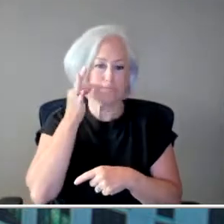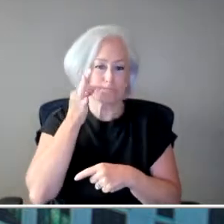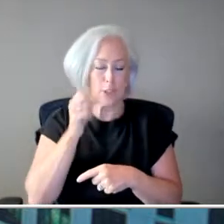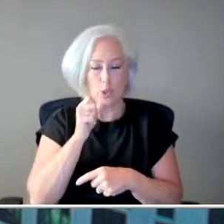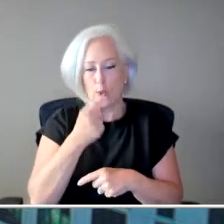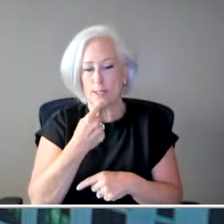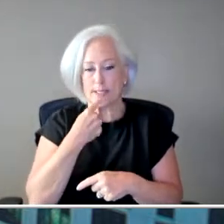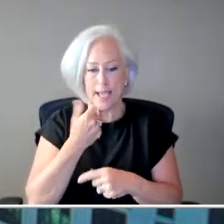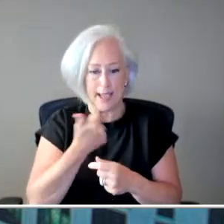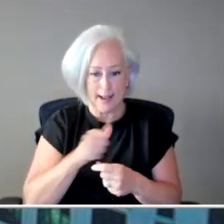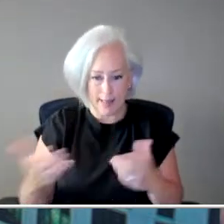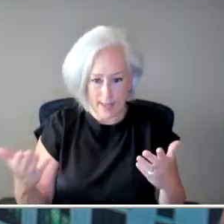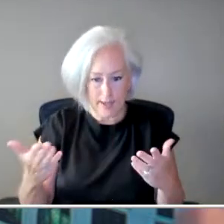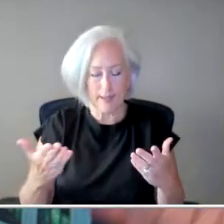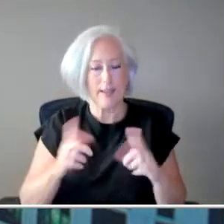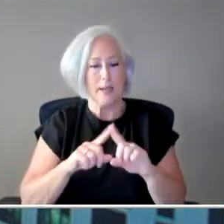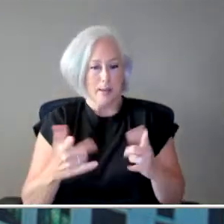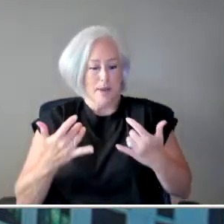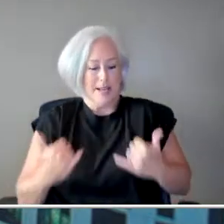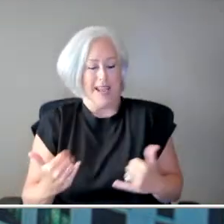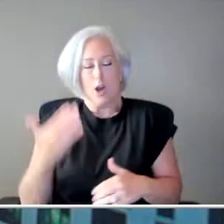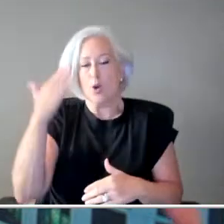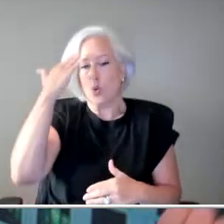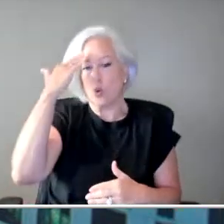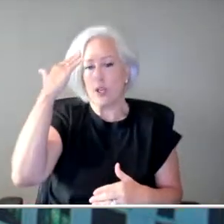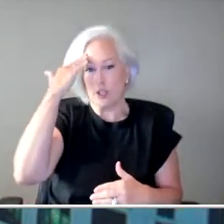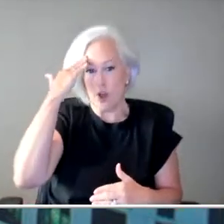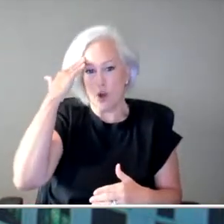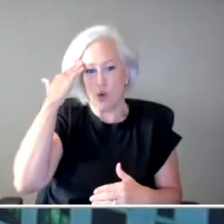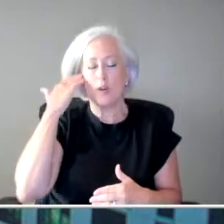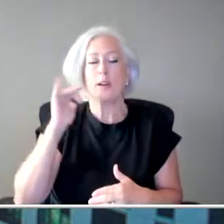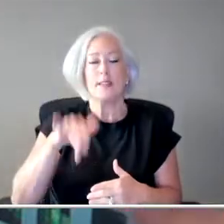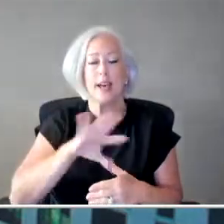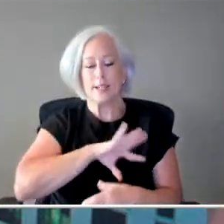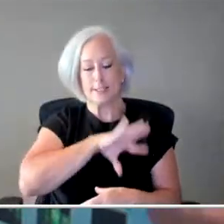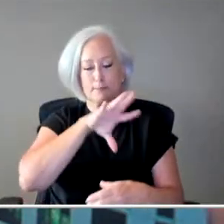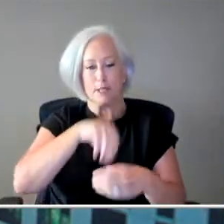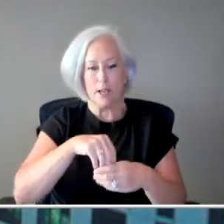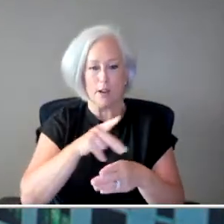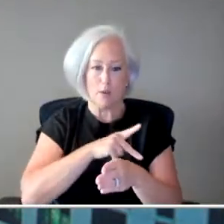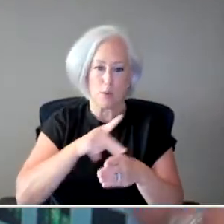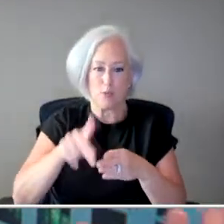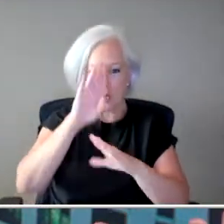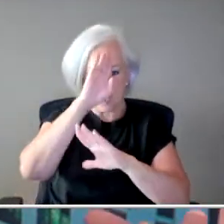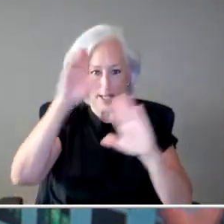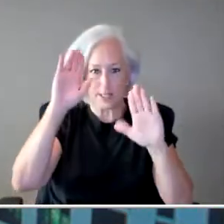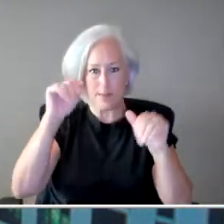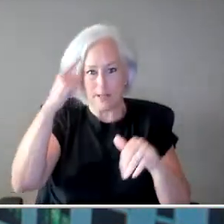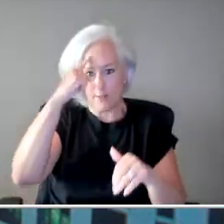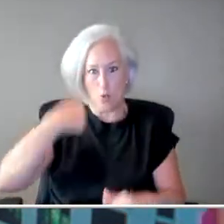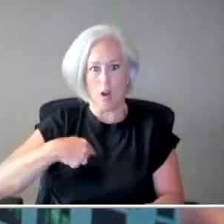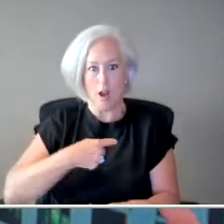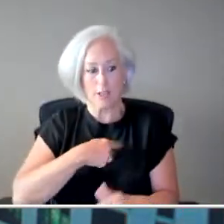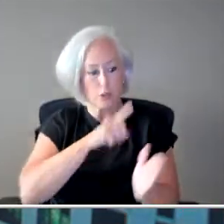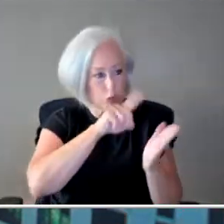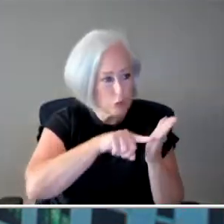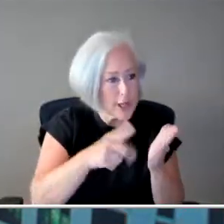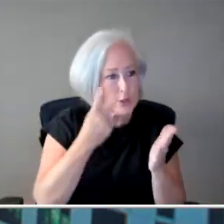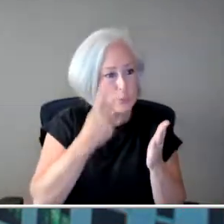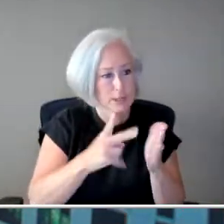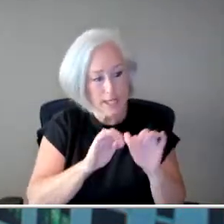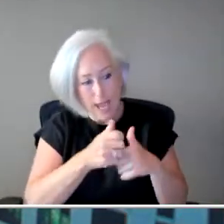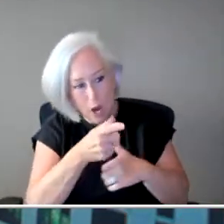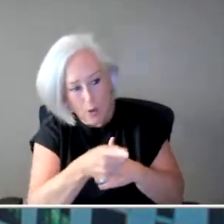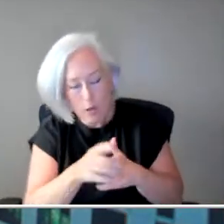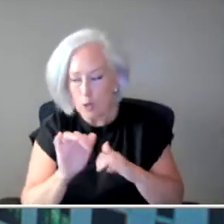we know that it's even becoming, I think, a part of a professionalism expectation for us to check on one another and to be sure that we're taking